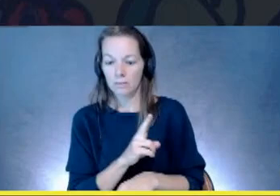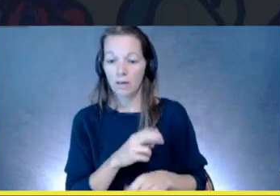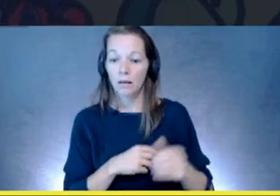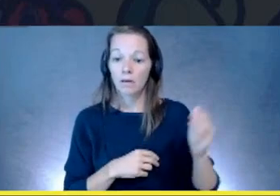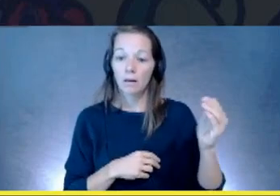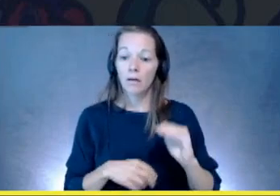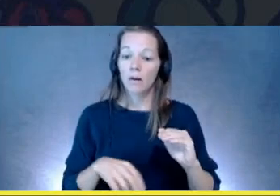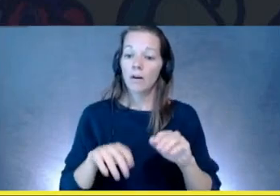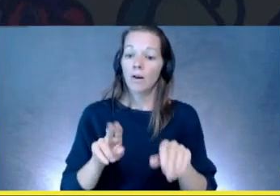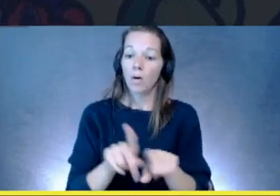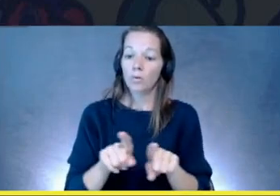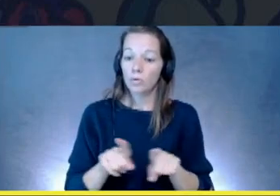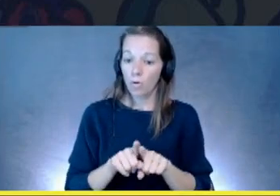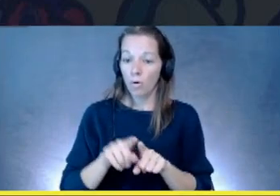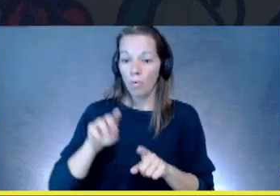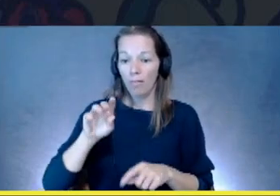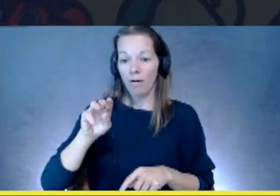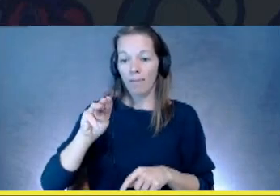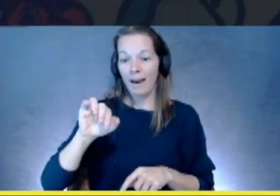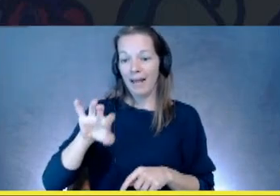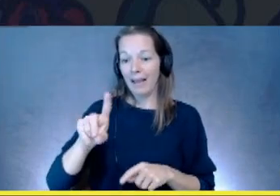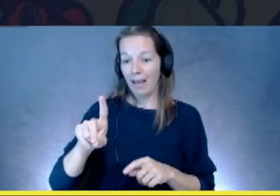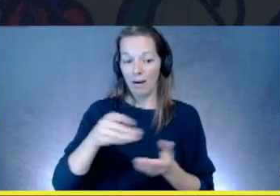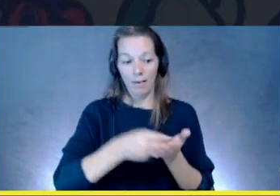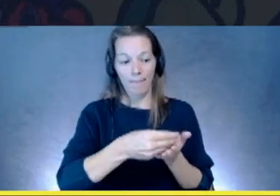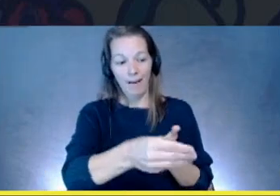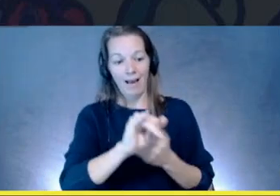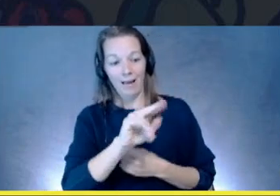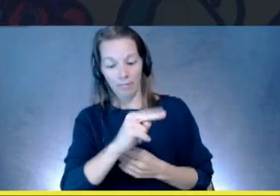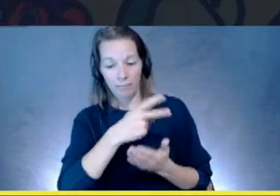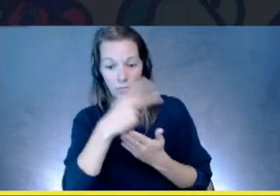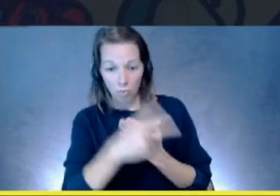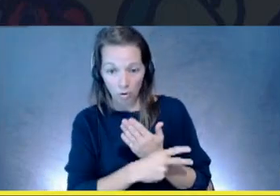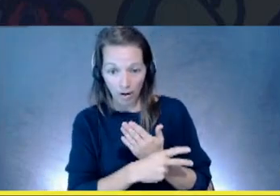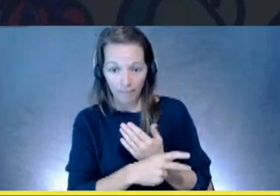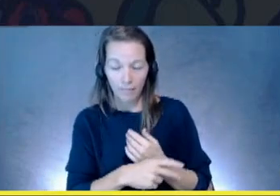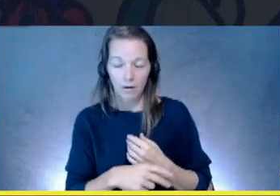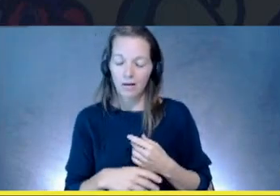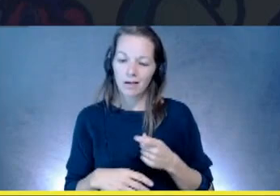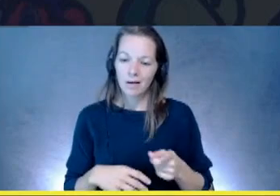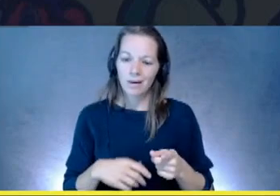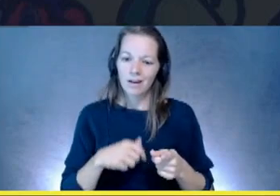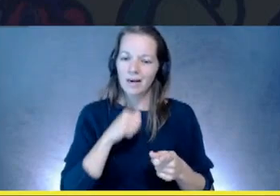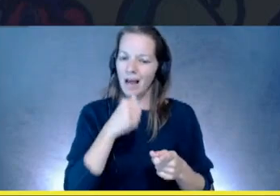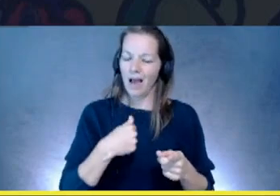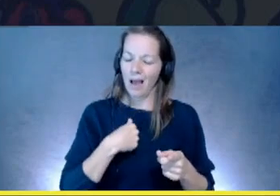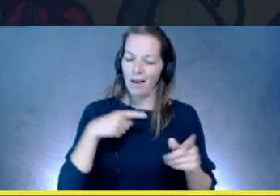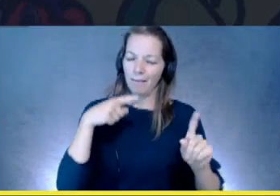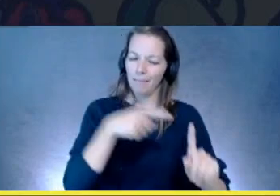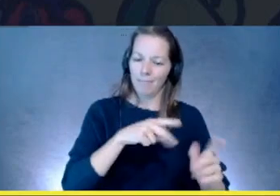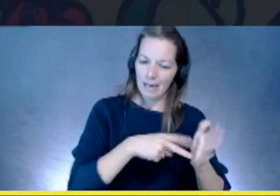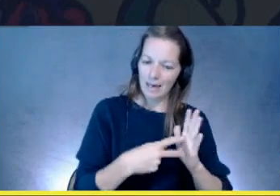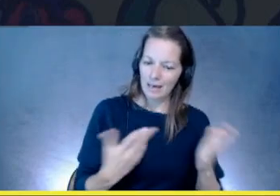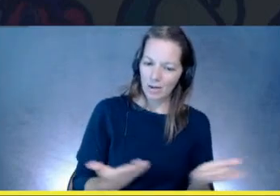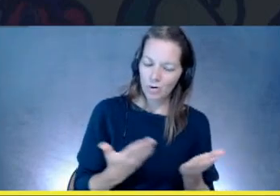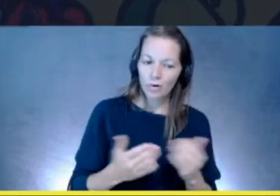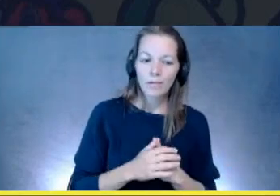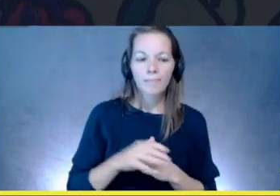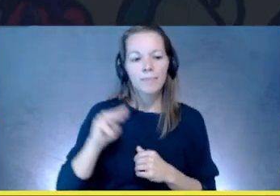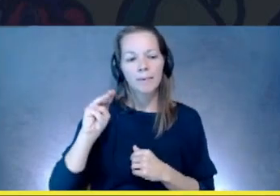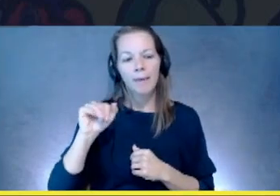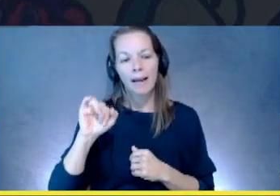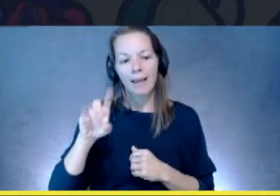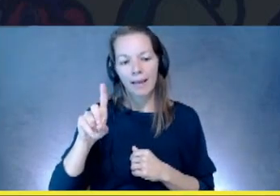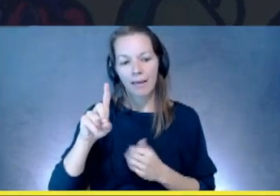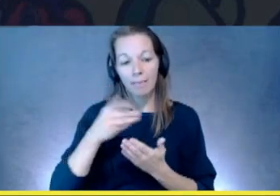Medicaid buy-in programs, although those are not the Medicaid buy-in, that's not the Medicaid buy-in program that I'm referring to here. The Medicaid buy-in program that